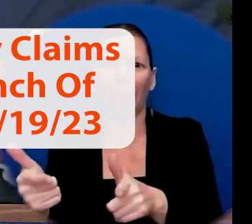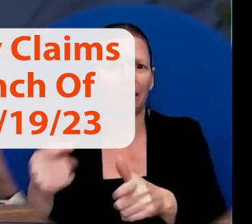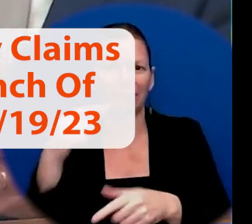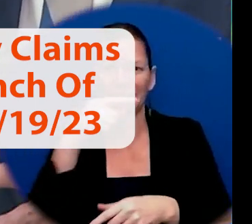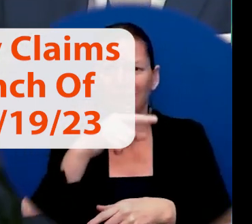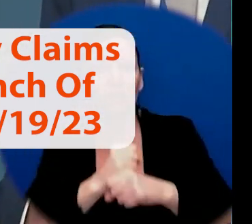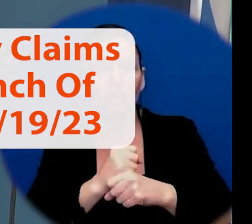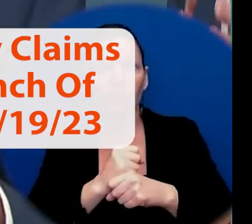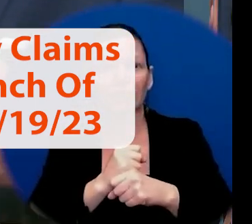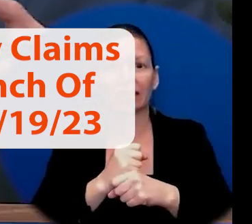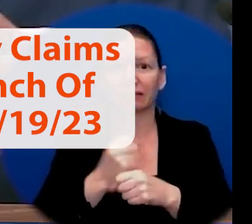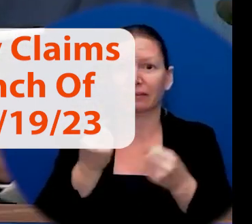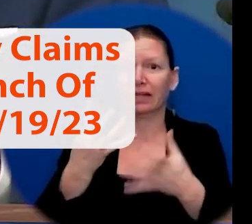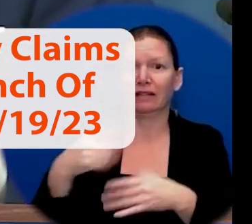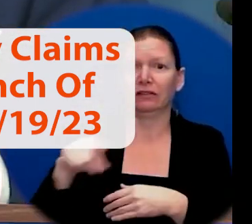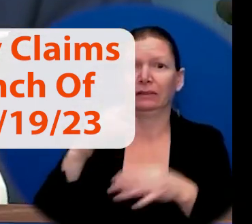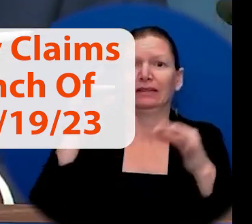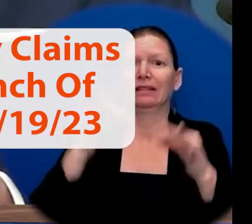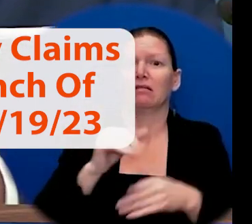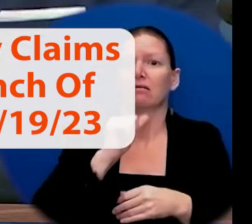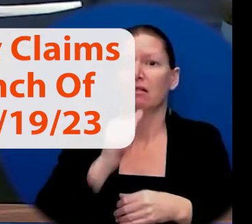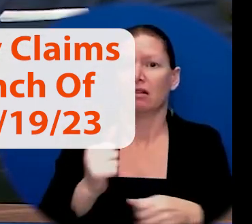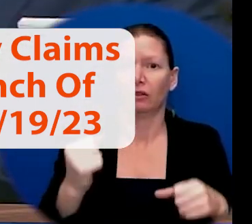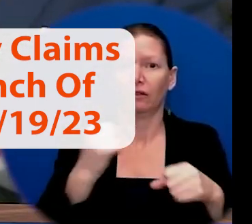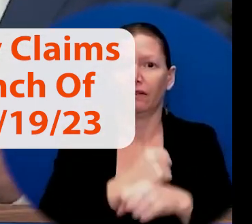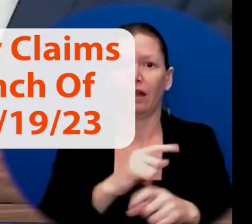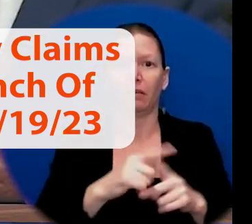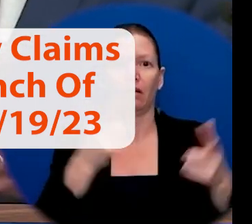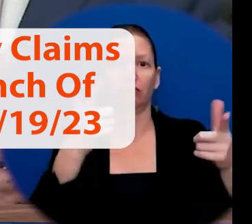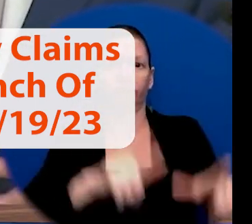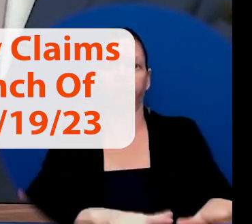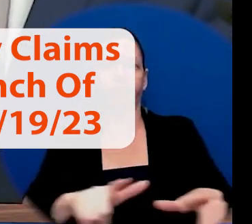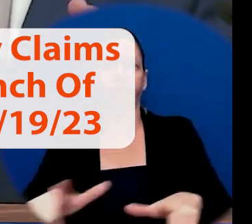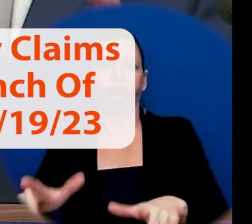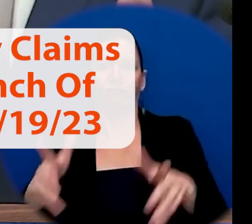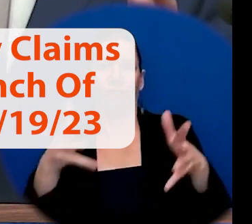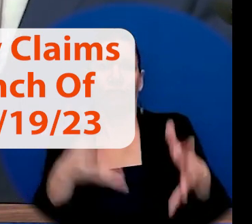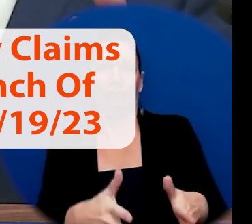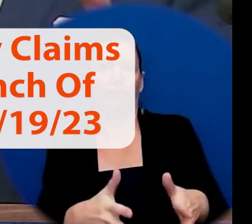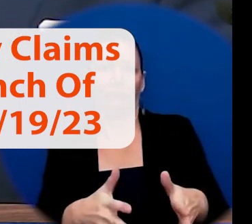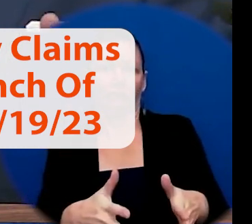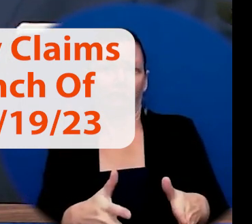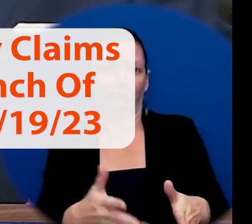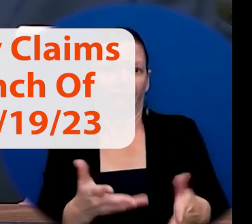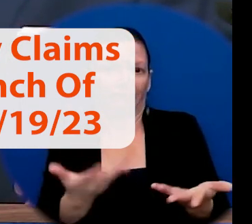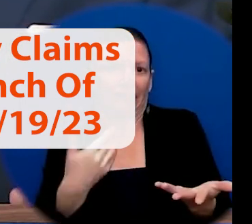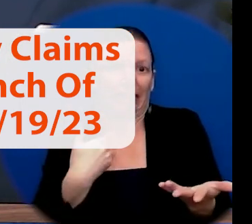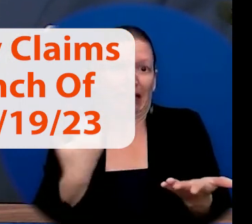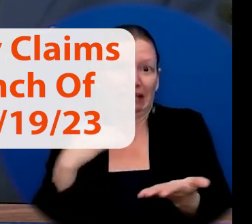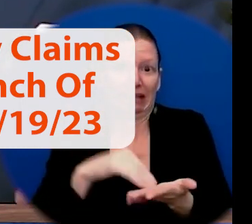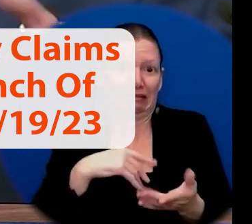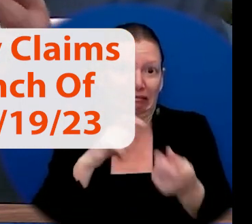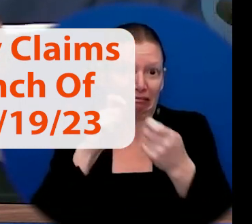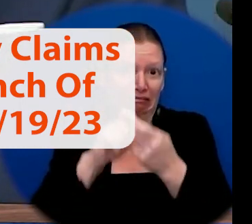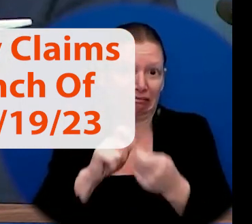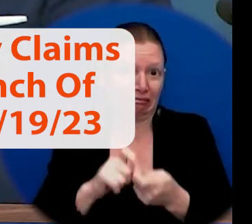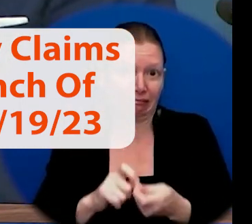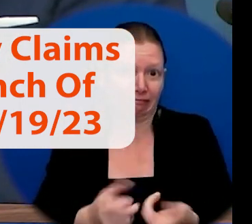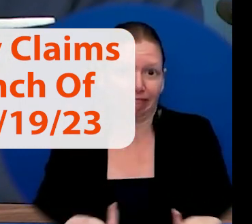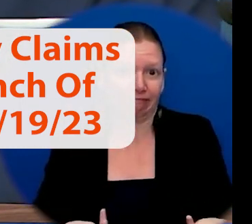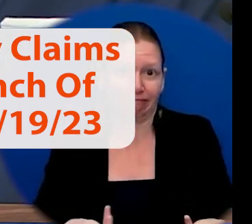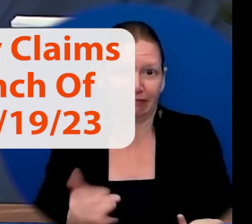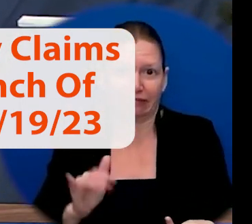This is a farce. The arms that you're talking about, and again, I can't verify these specific reports, belong to the Afghan National Security Forces.